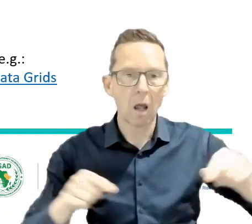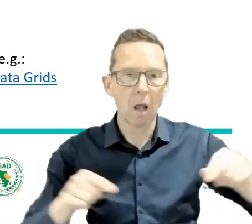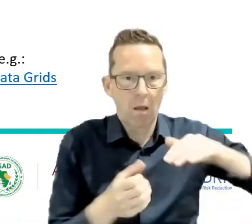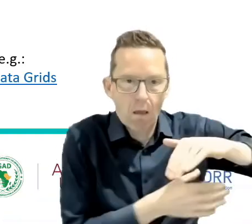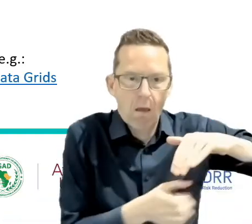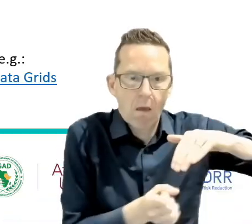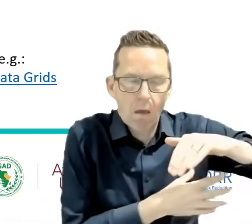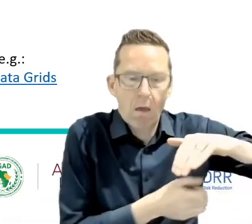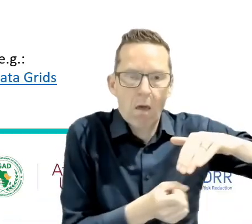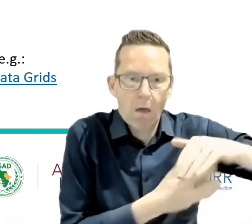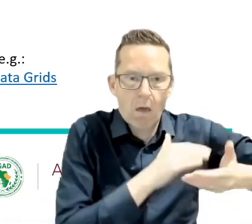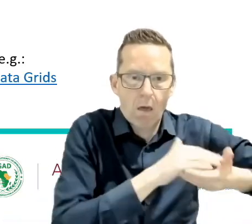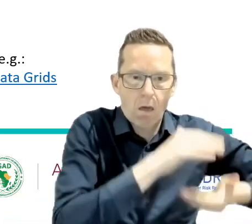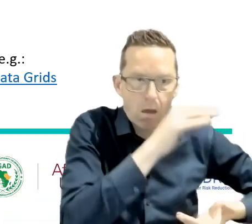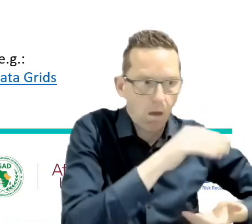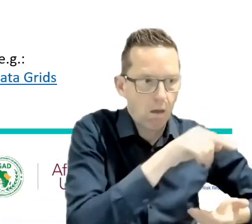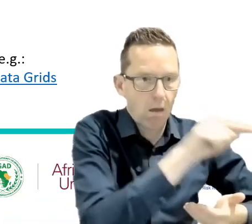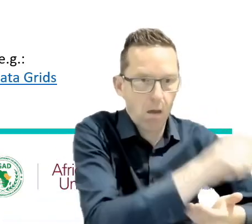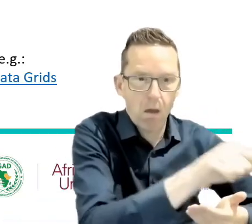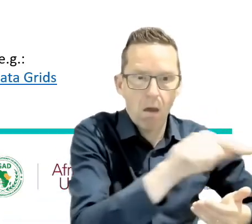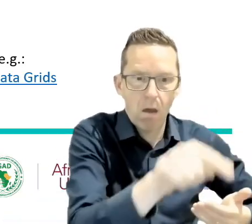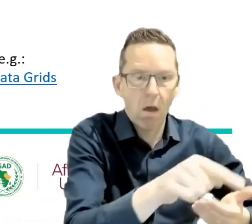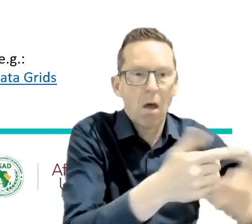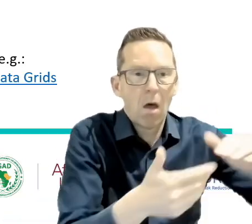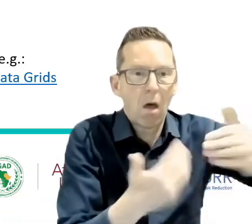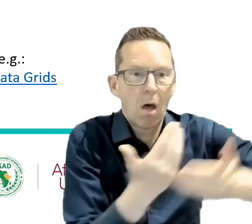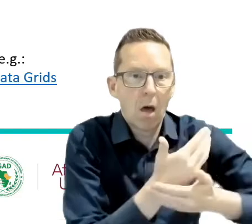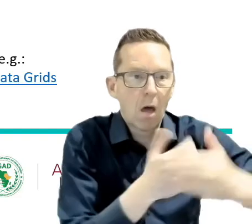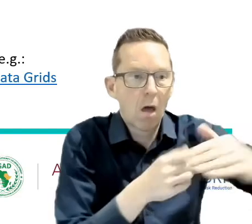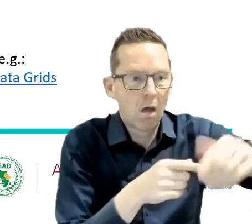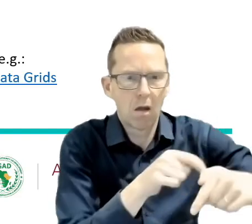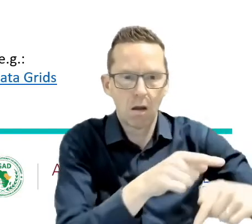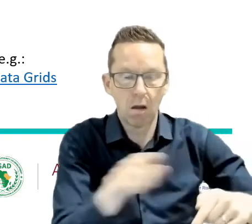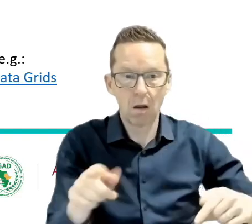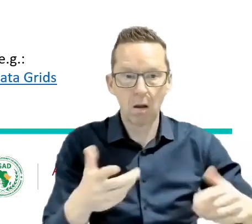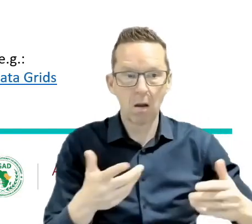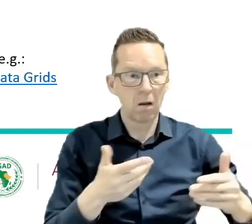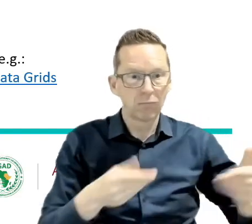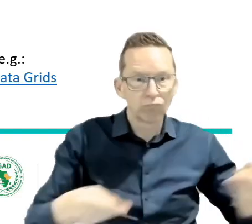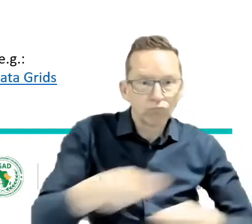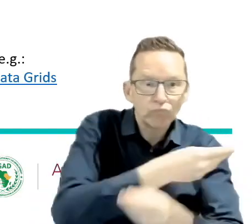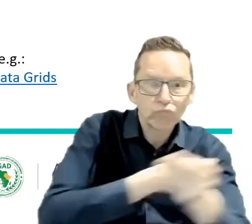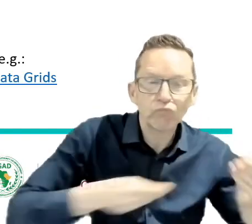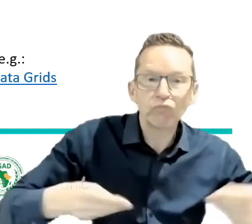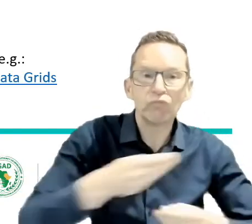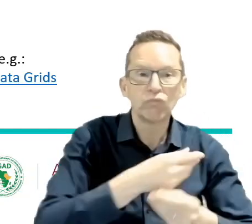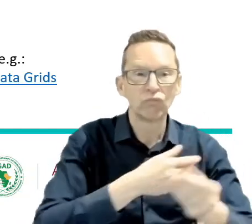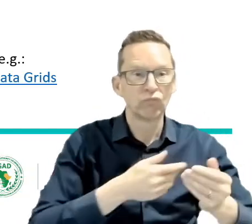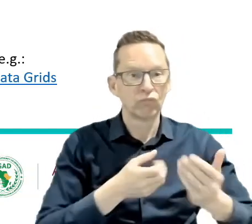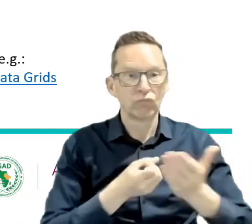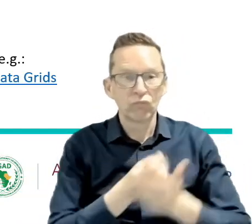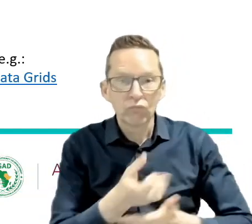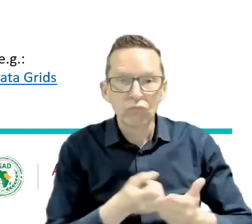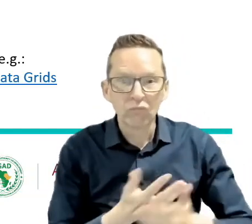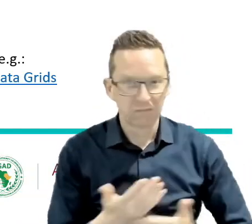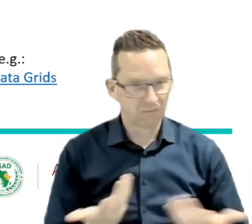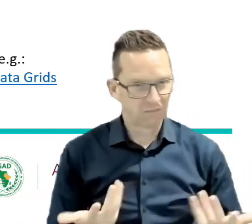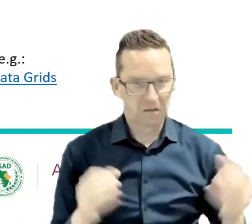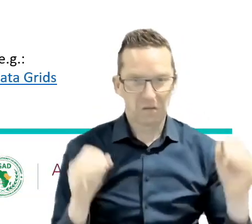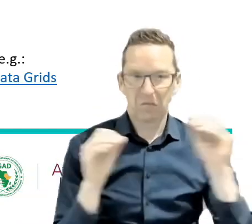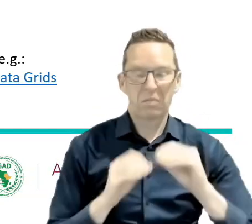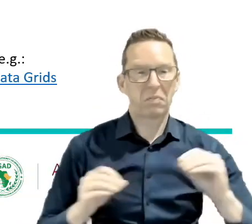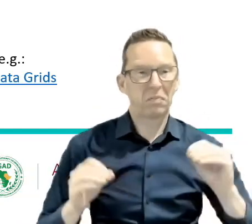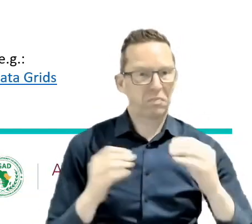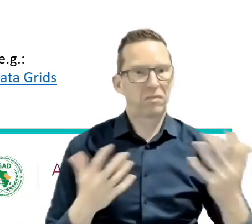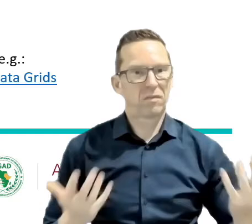there was no place where all of that was put together in a repository that we could access. So on the humanitarian side, in